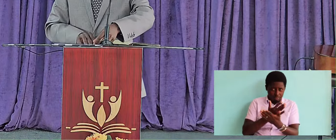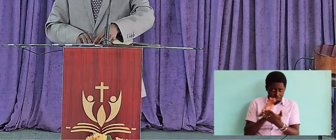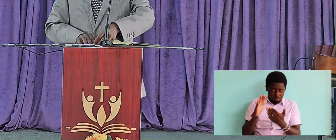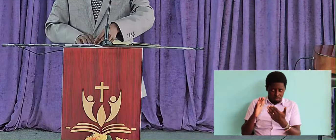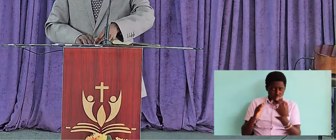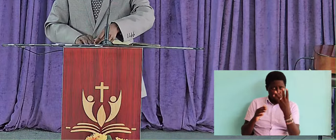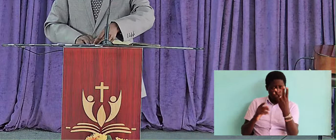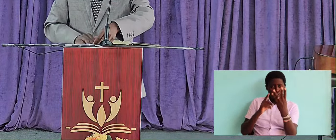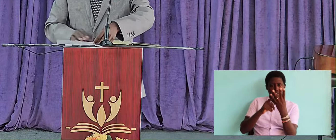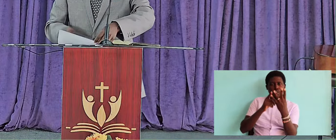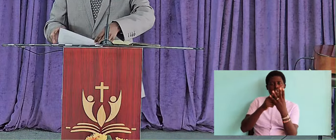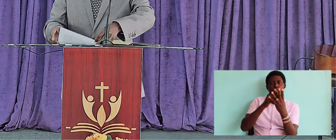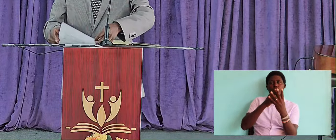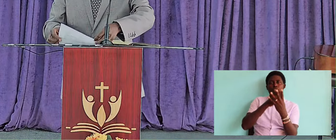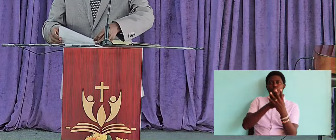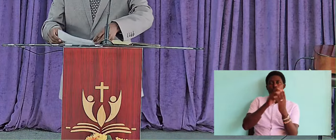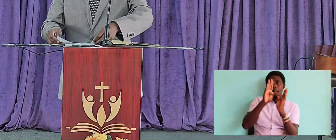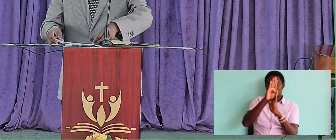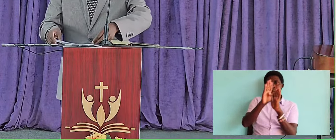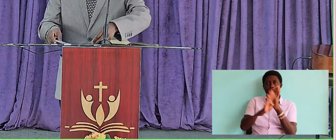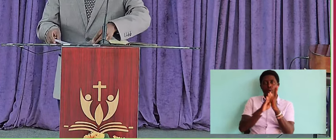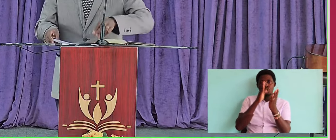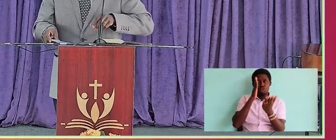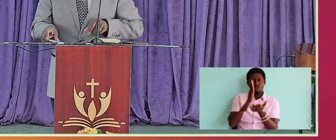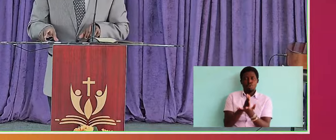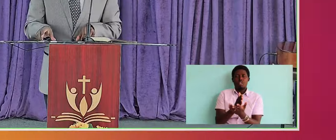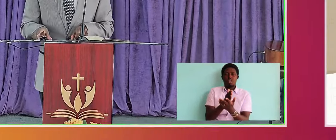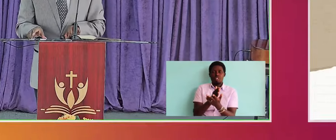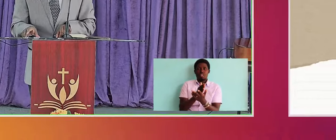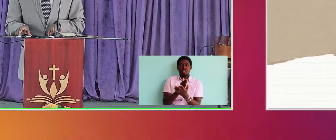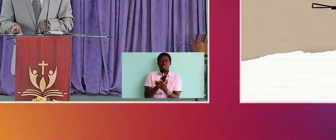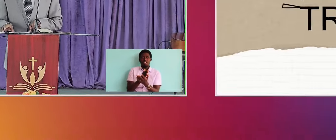four biblical truths from this passage.